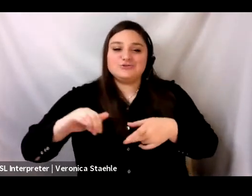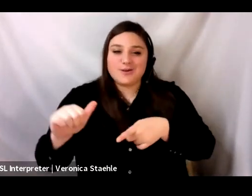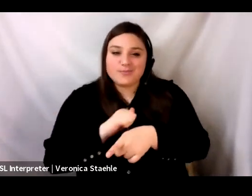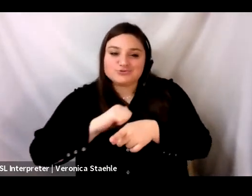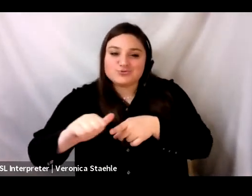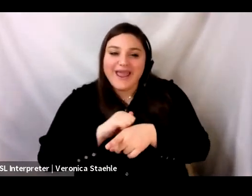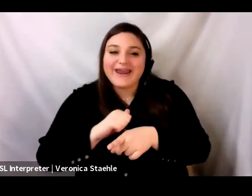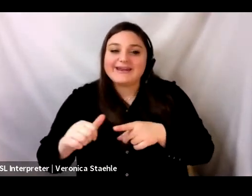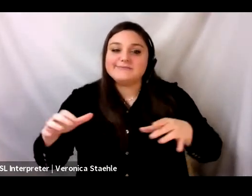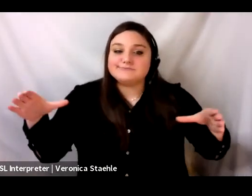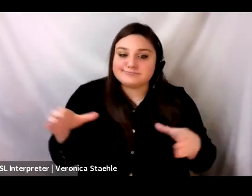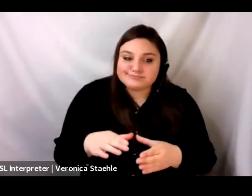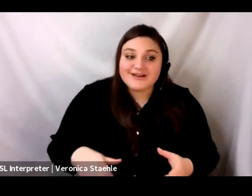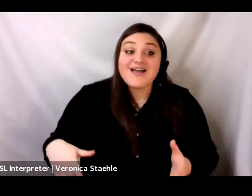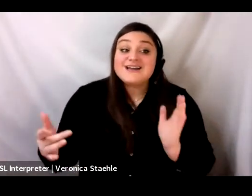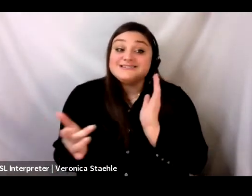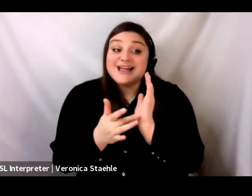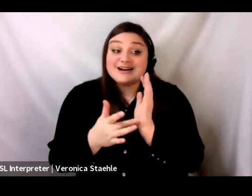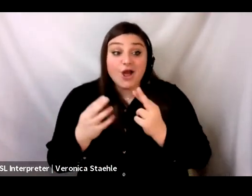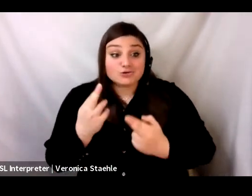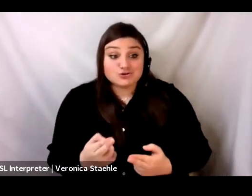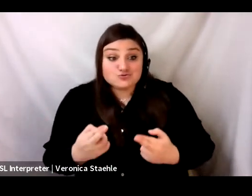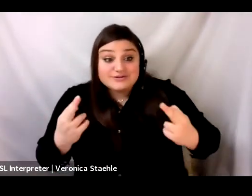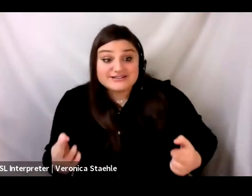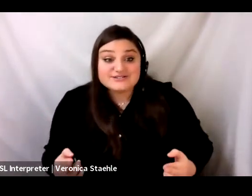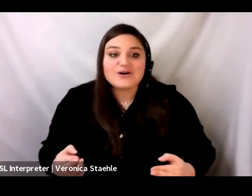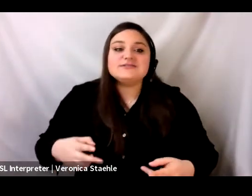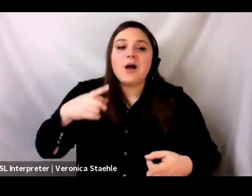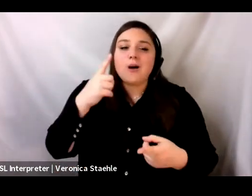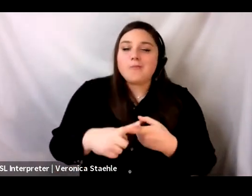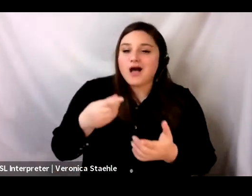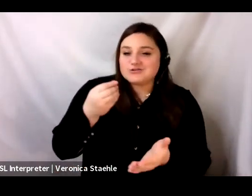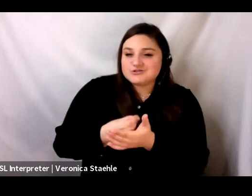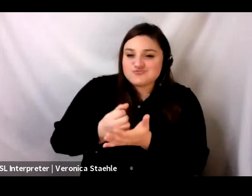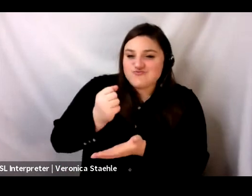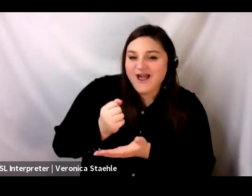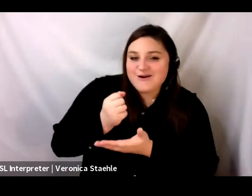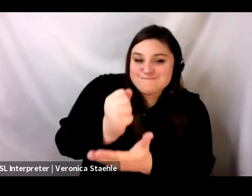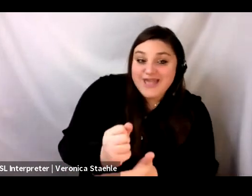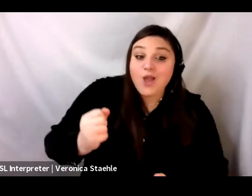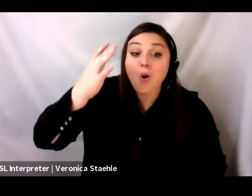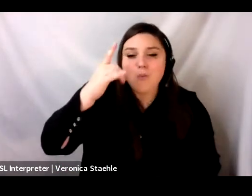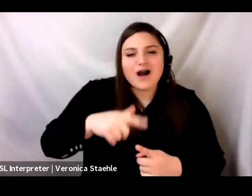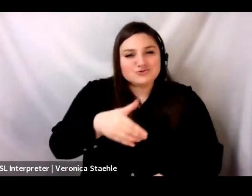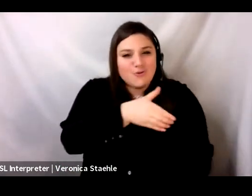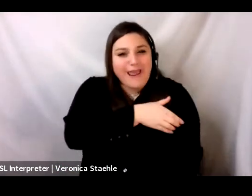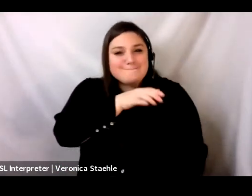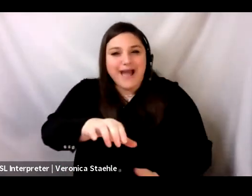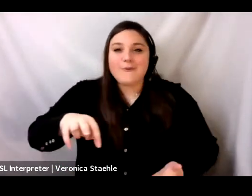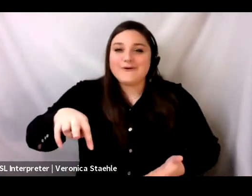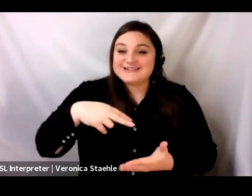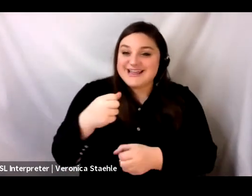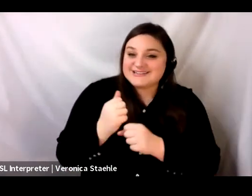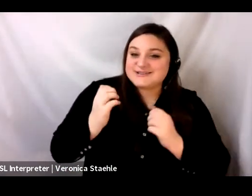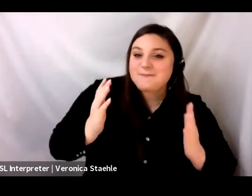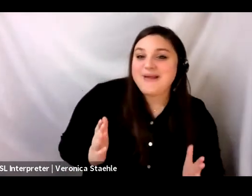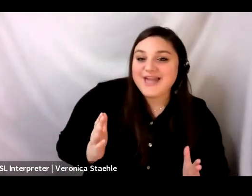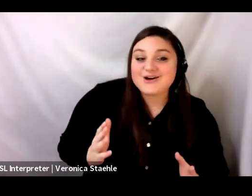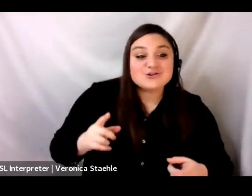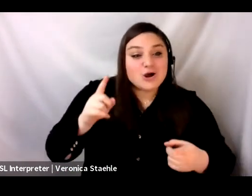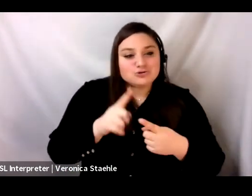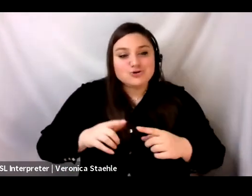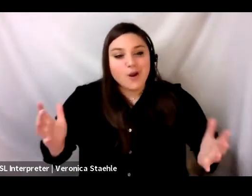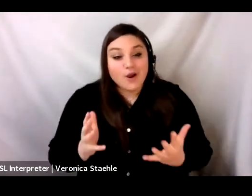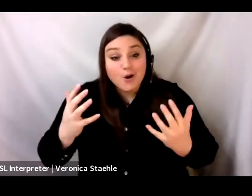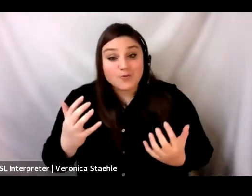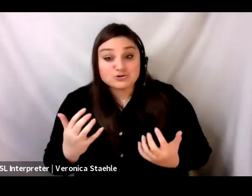and grant making, all to empower dance makers, cultural workers, to create audiences, and to strengthen the